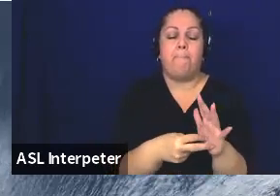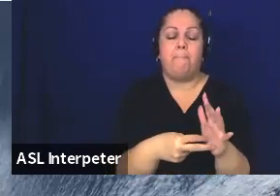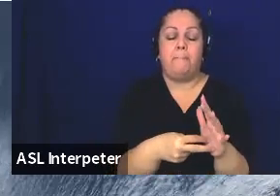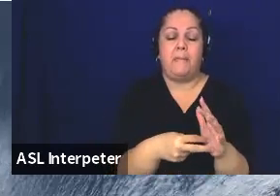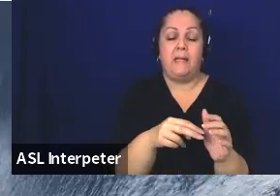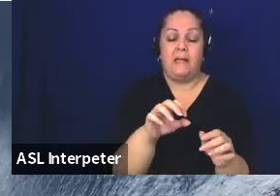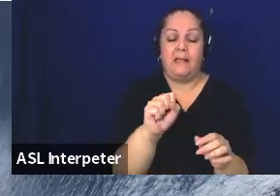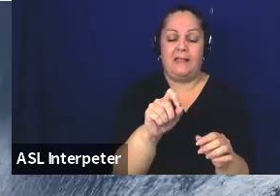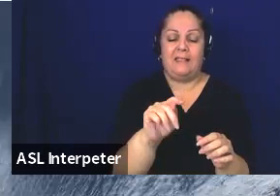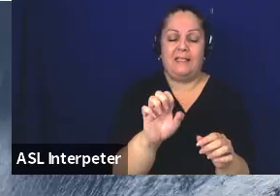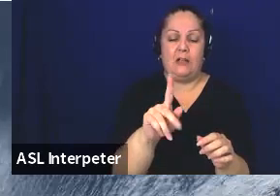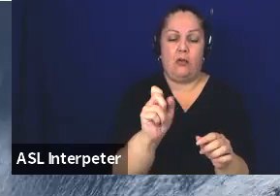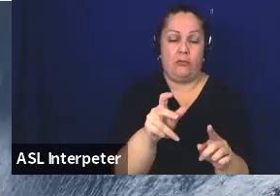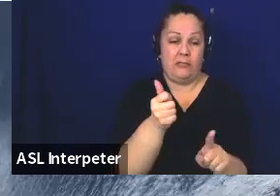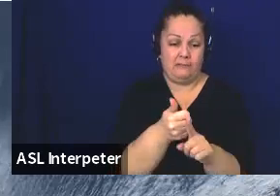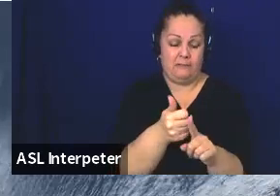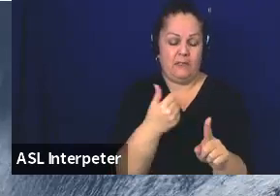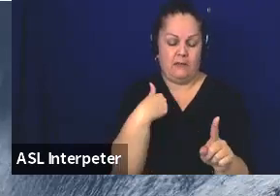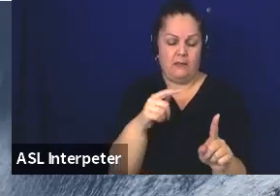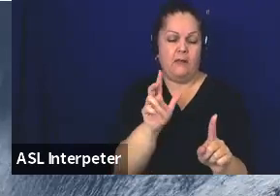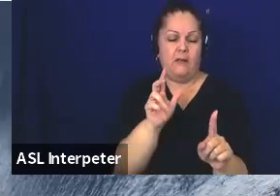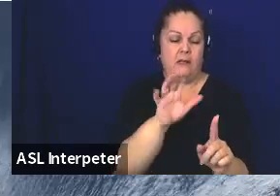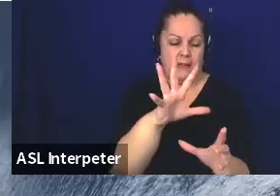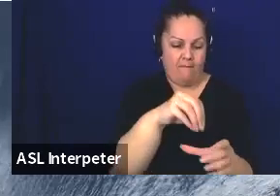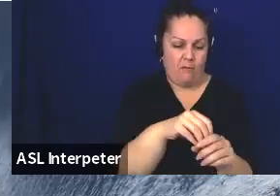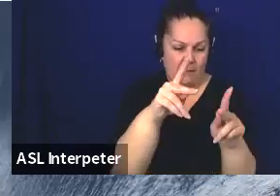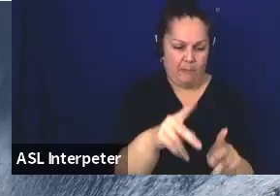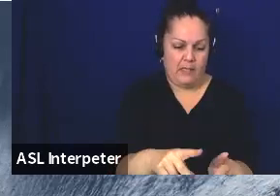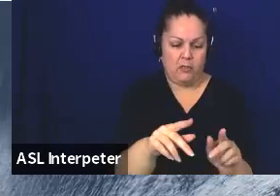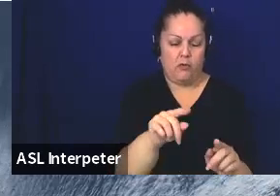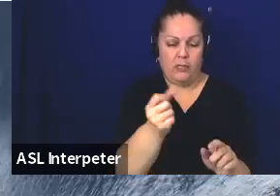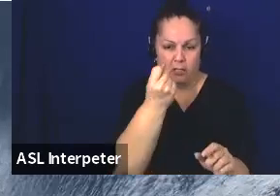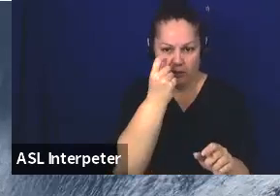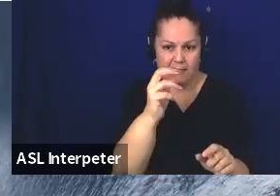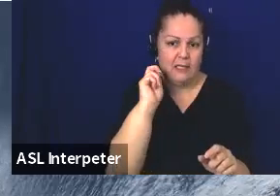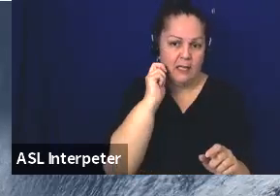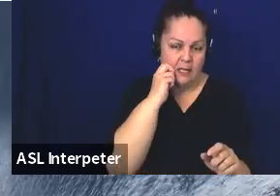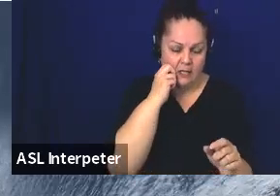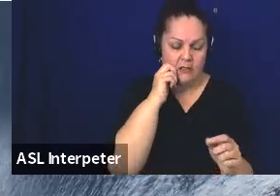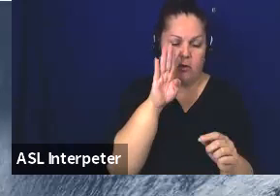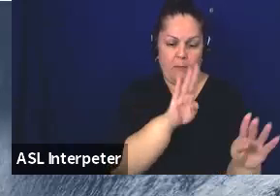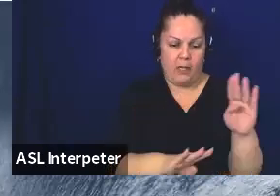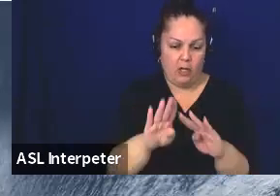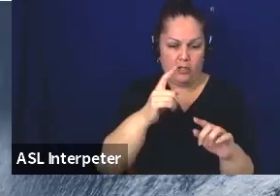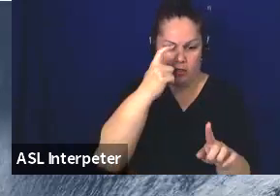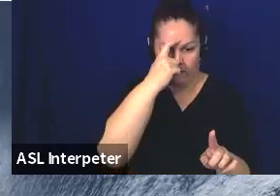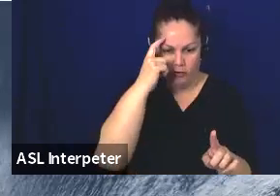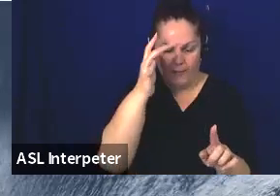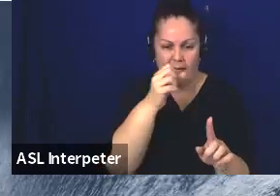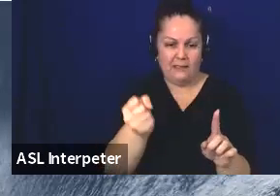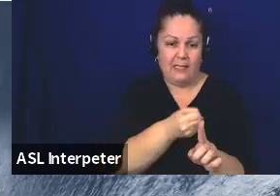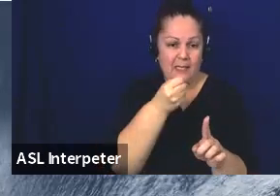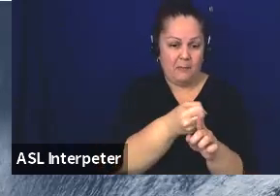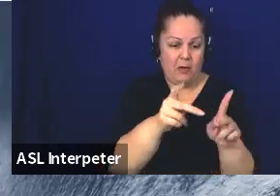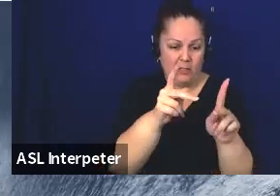stakeholder actively engages the individual based on their understanding of the neurobiology of trauma and its impact on the